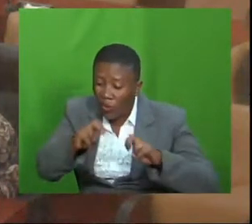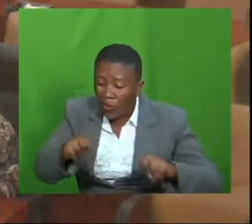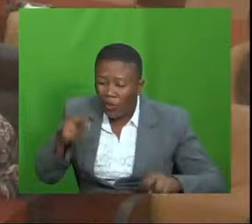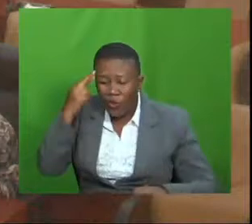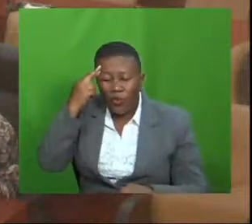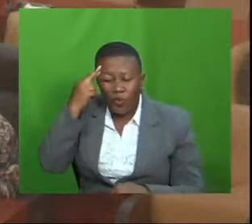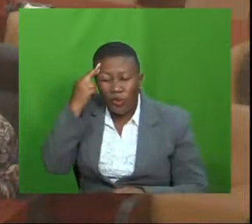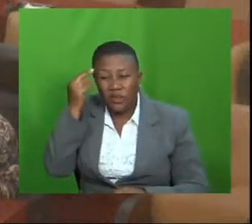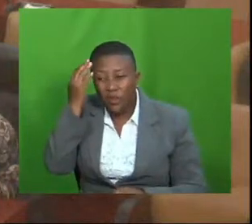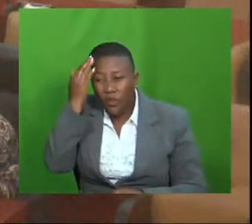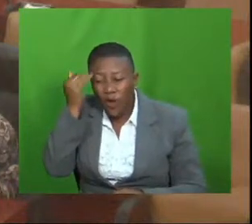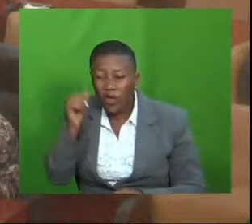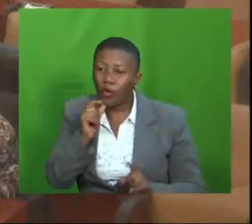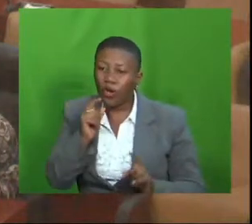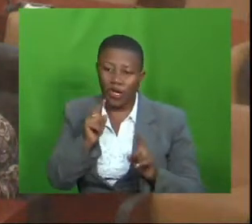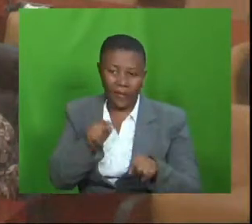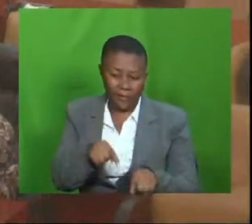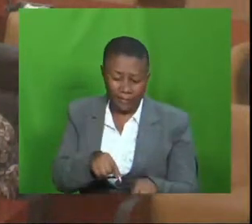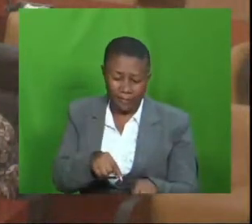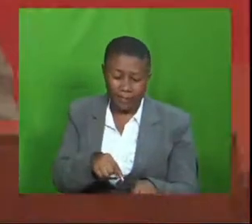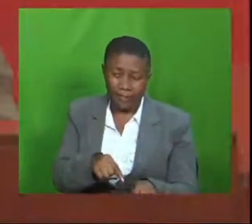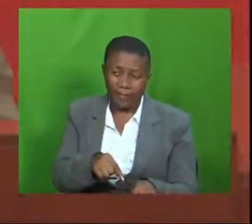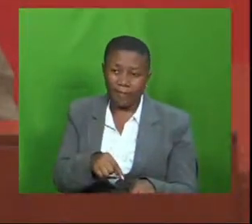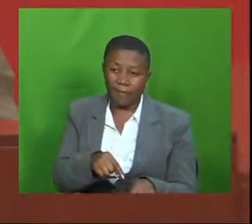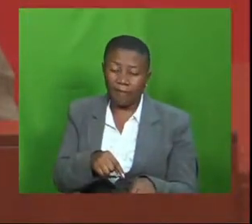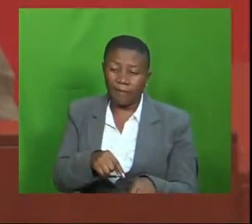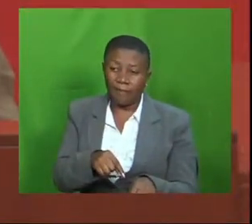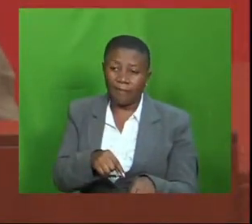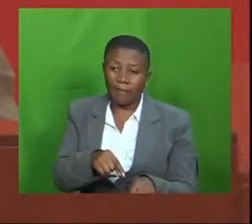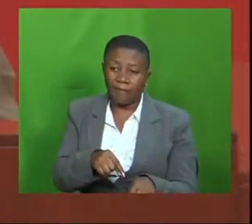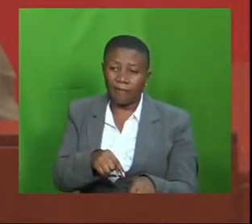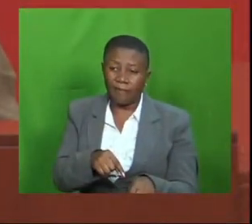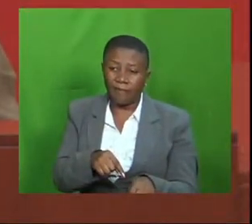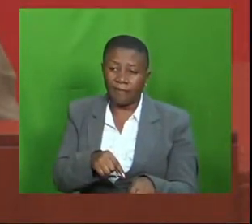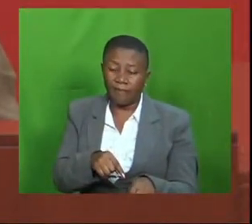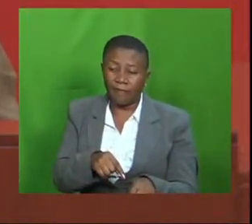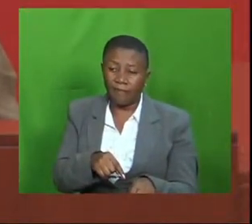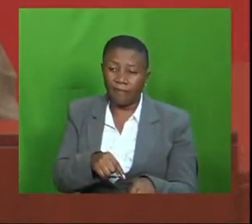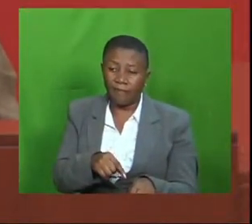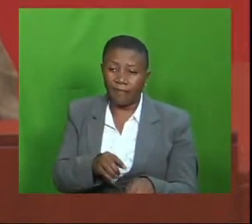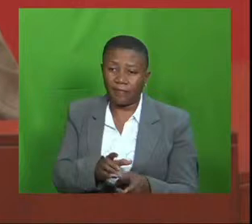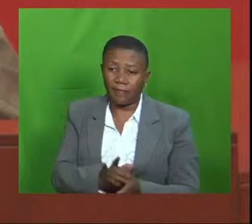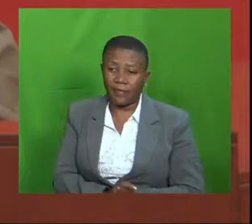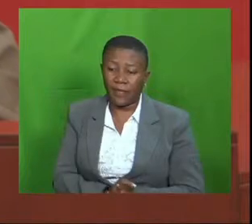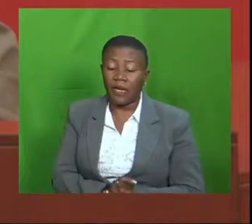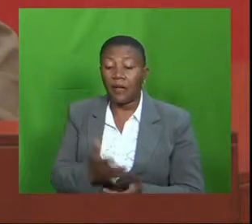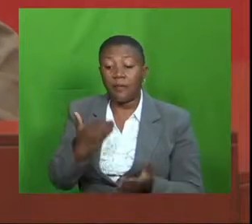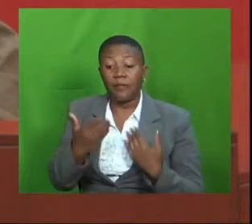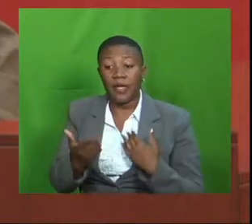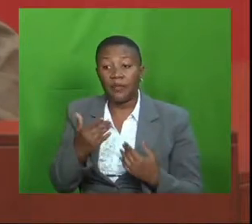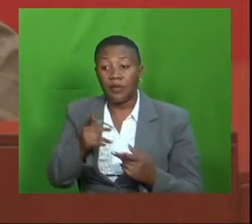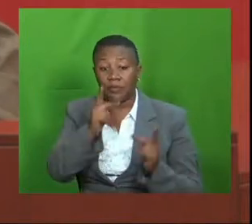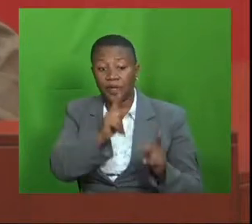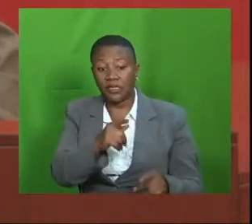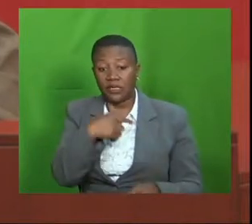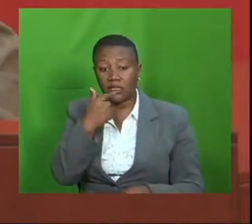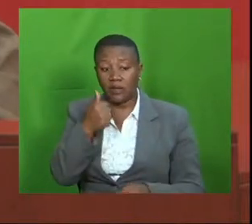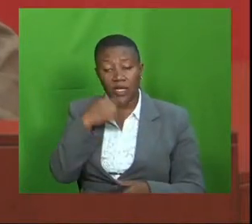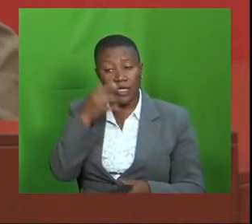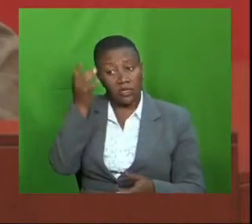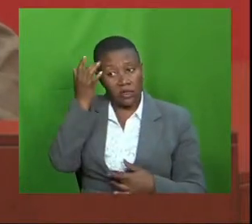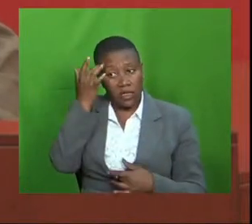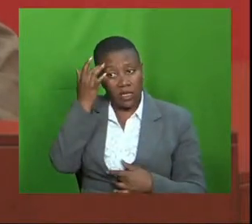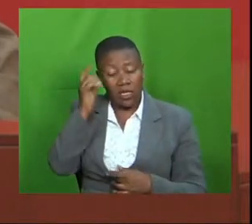or otherwise of the explanation offered by the affected member or members, and